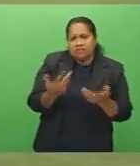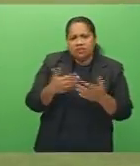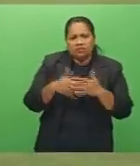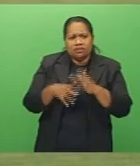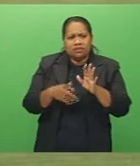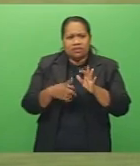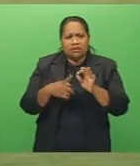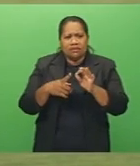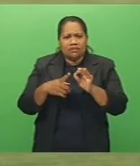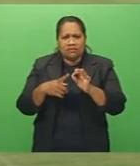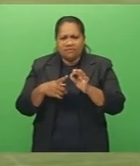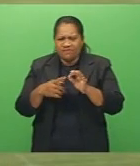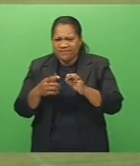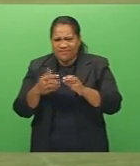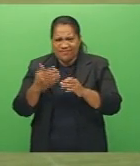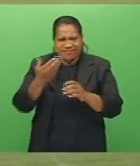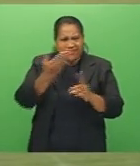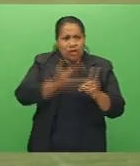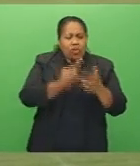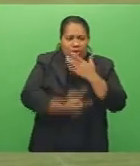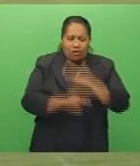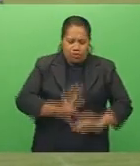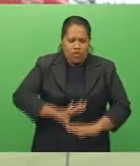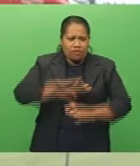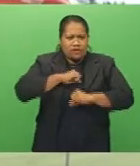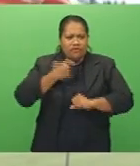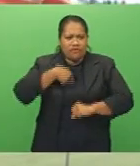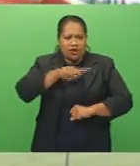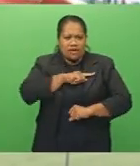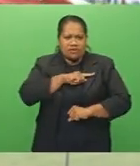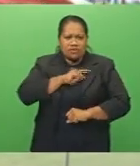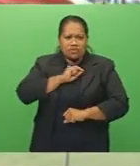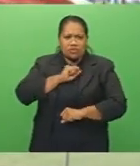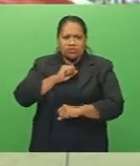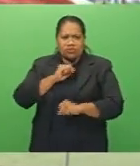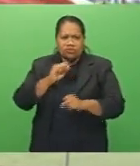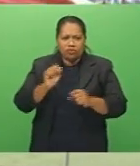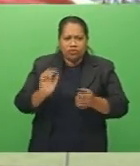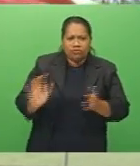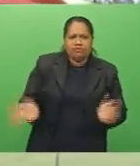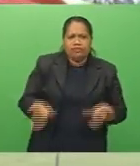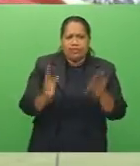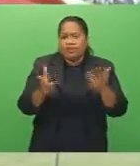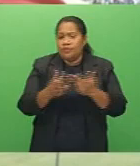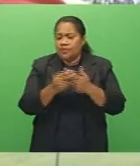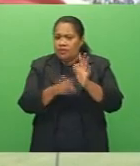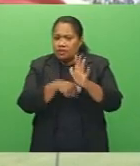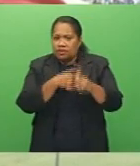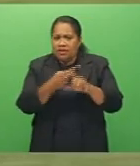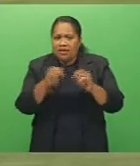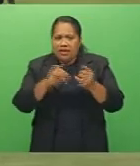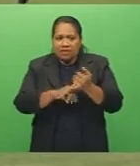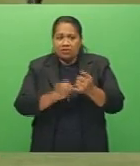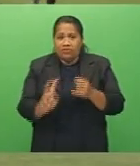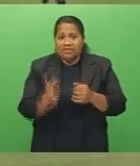confident for us to break the RKS student. And the second half, we can defeat RKS from that tournament today.